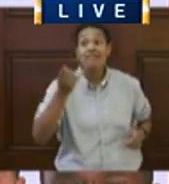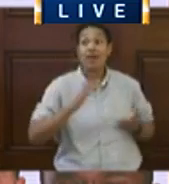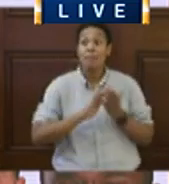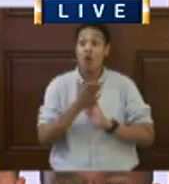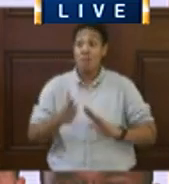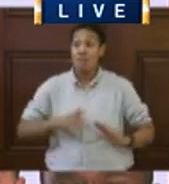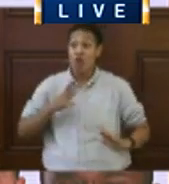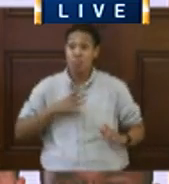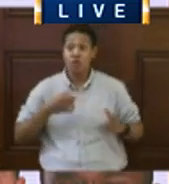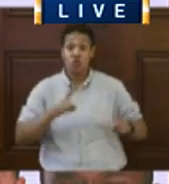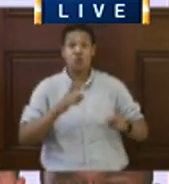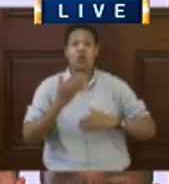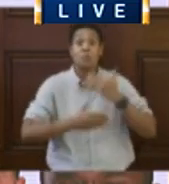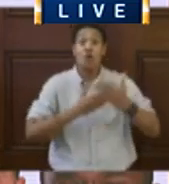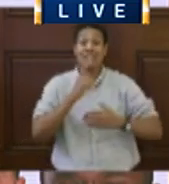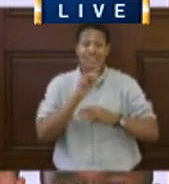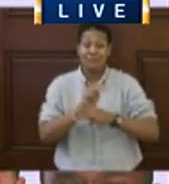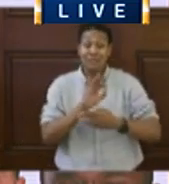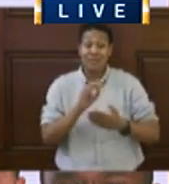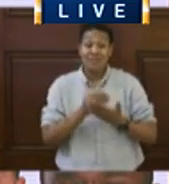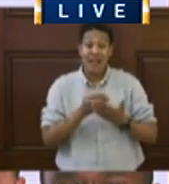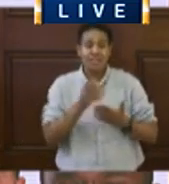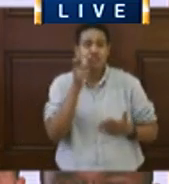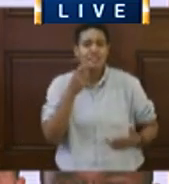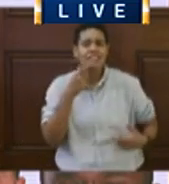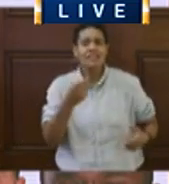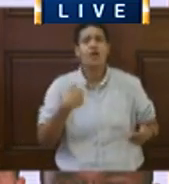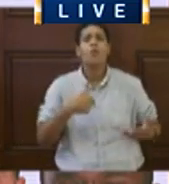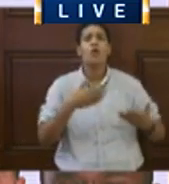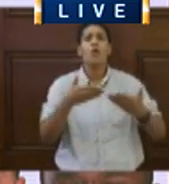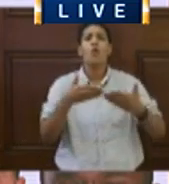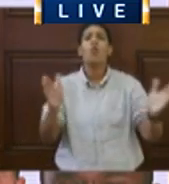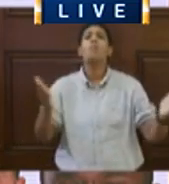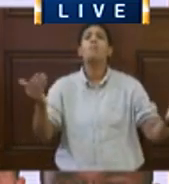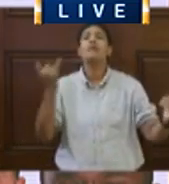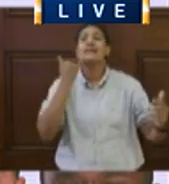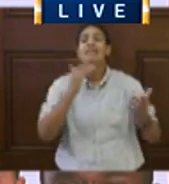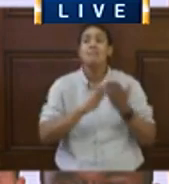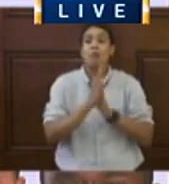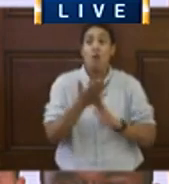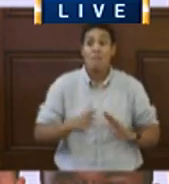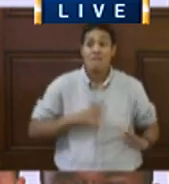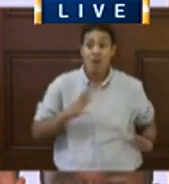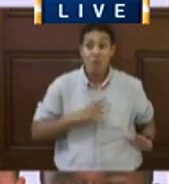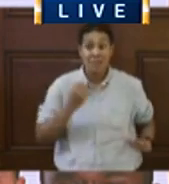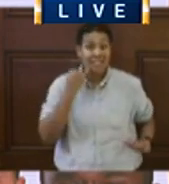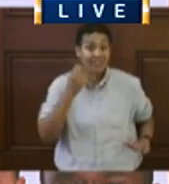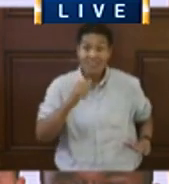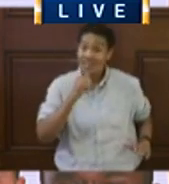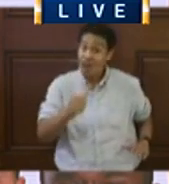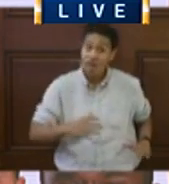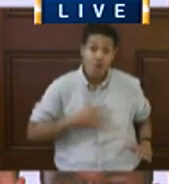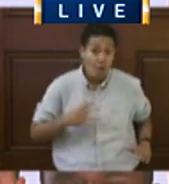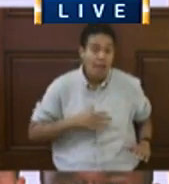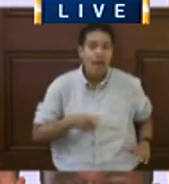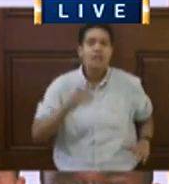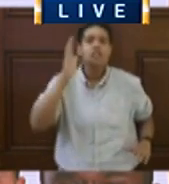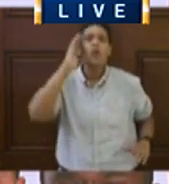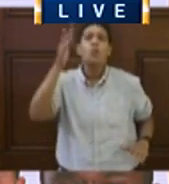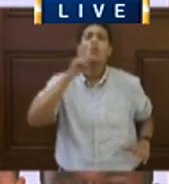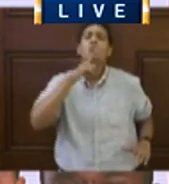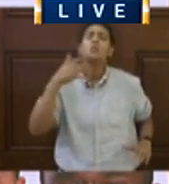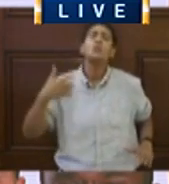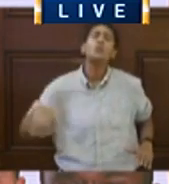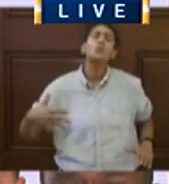process, as the Minister of Finance said, we are opening the door if they become formalized. But if they are not, it is going to be very difficult